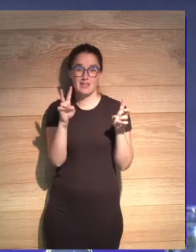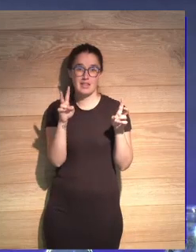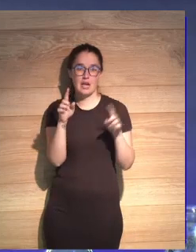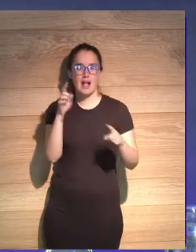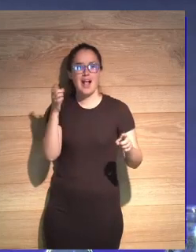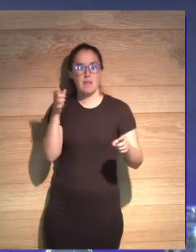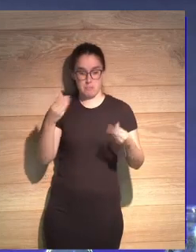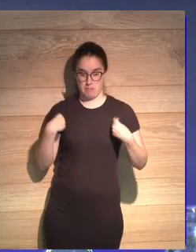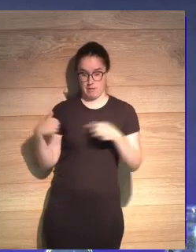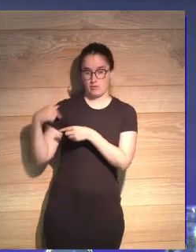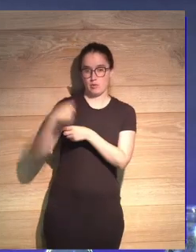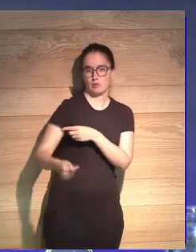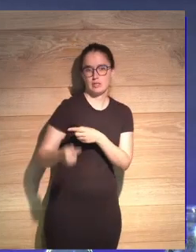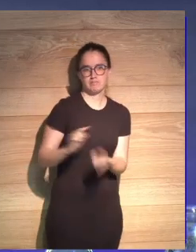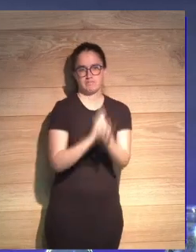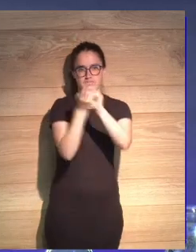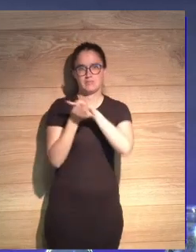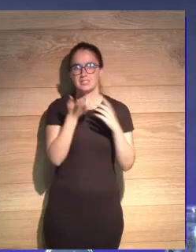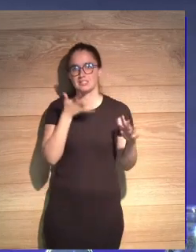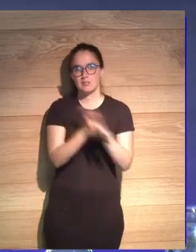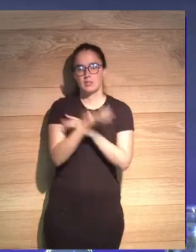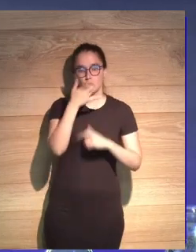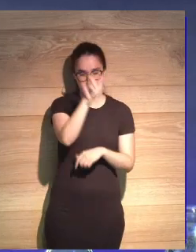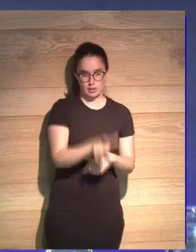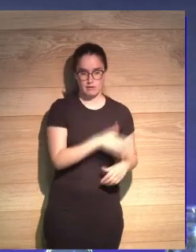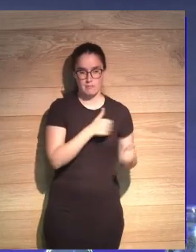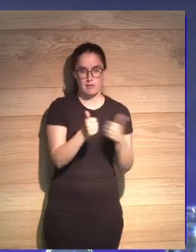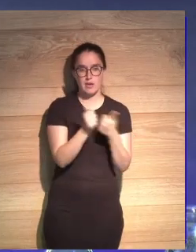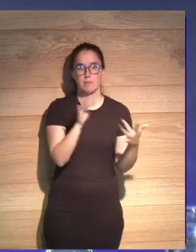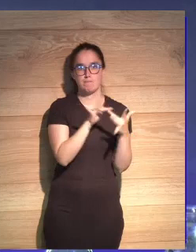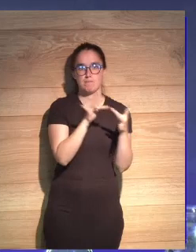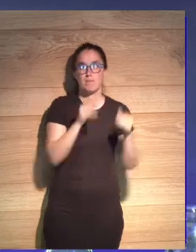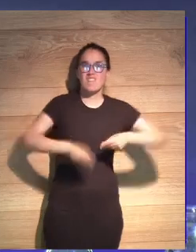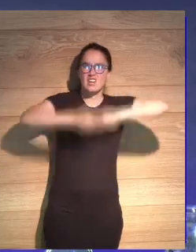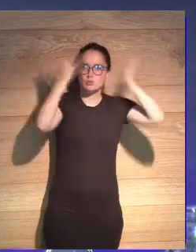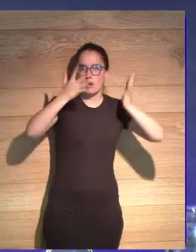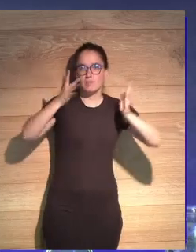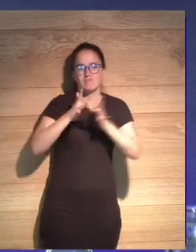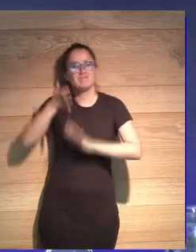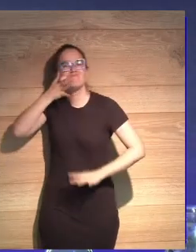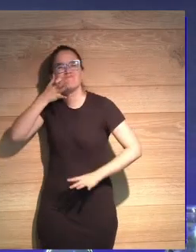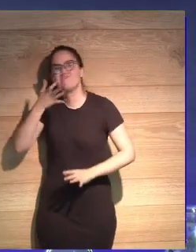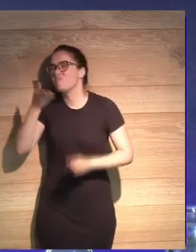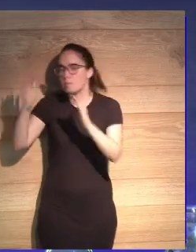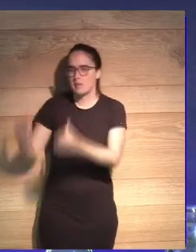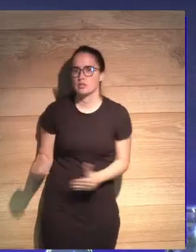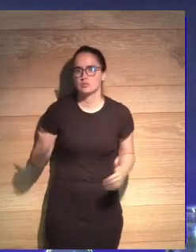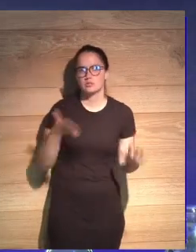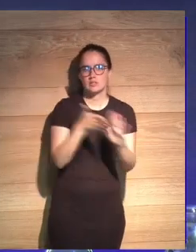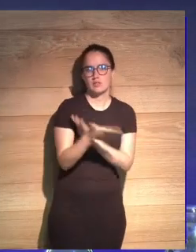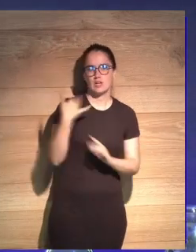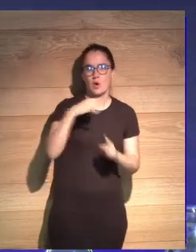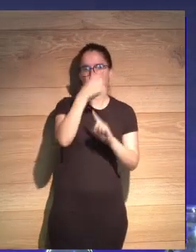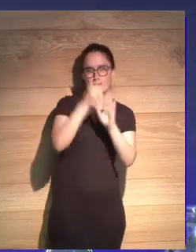criteria and exclusion criteria which are based in the interaction with the activities of daily life. If someone chooses virtual